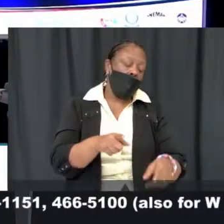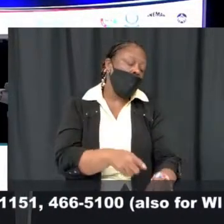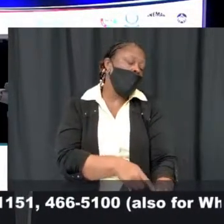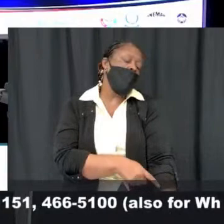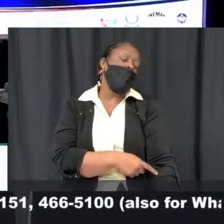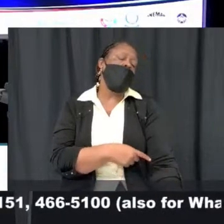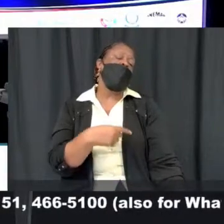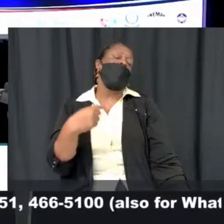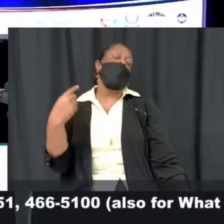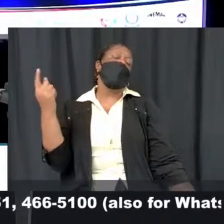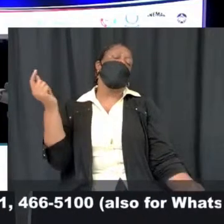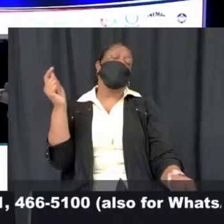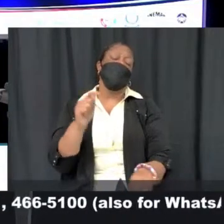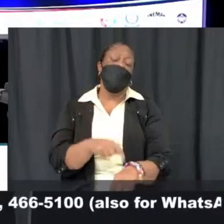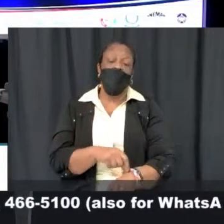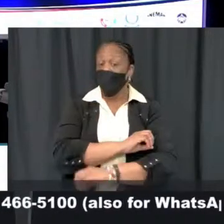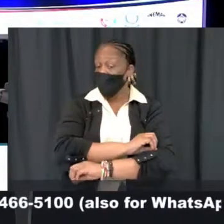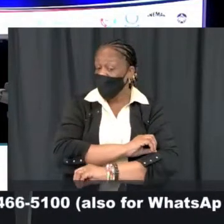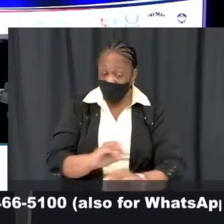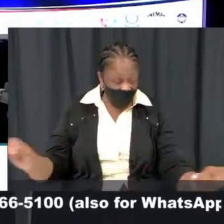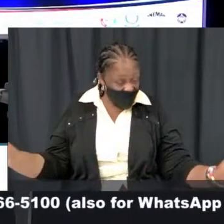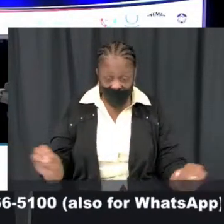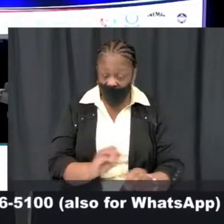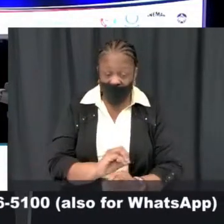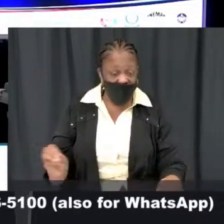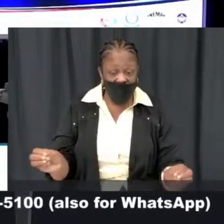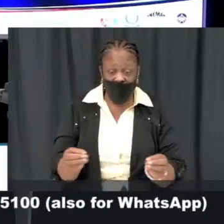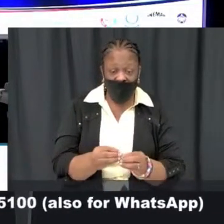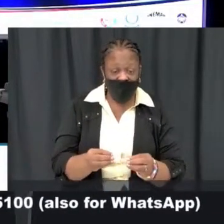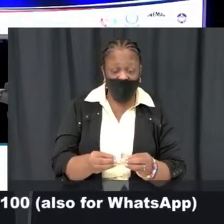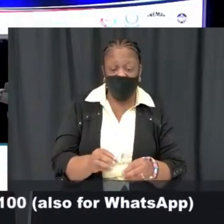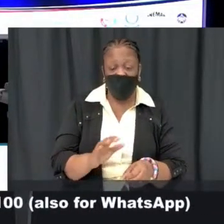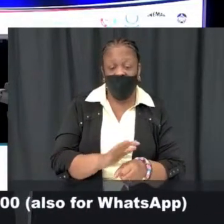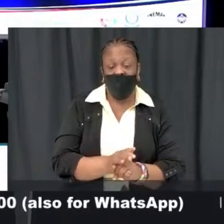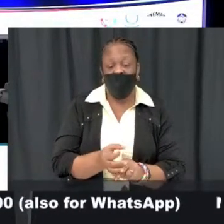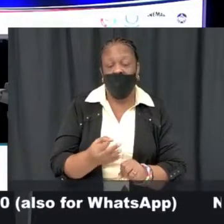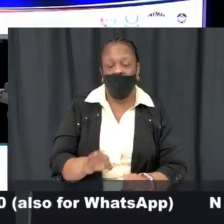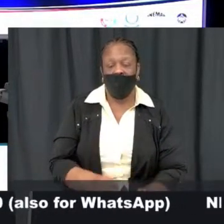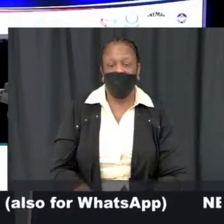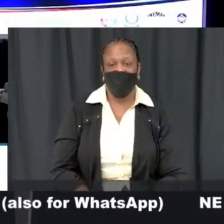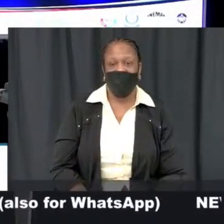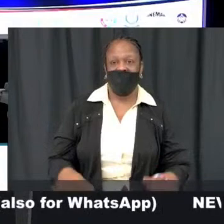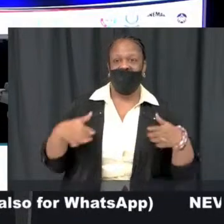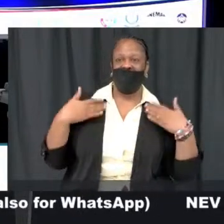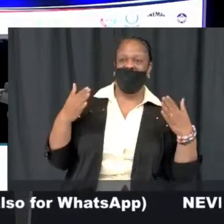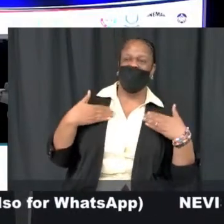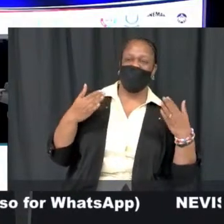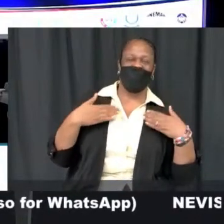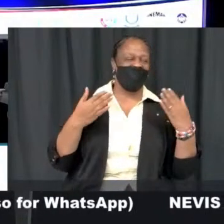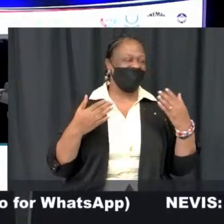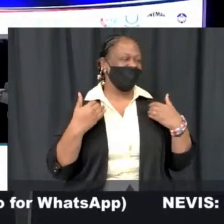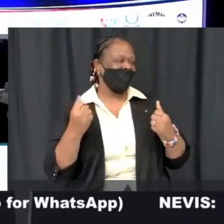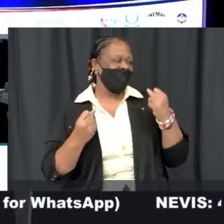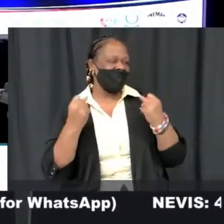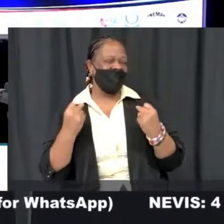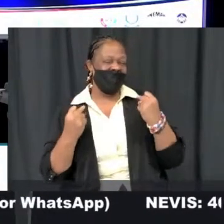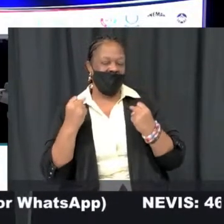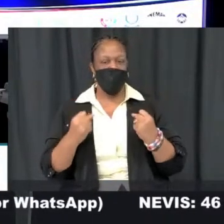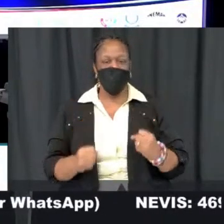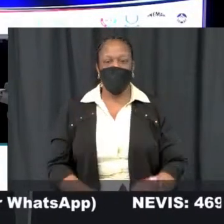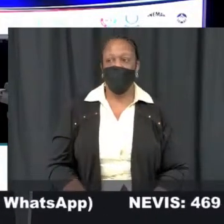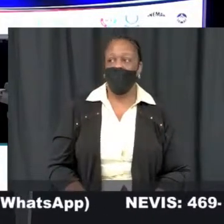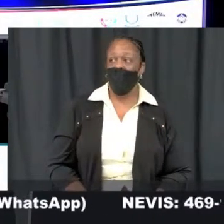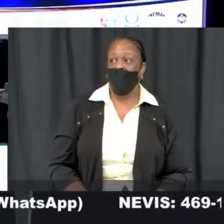cases. We were proud citizens. We were happy. St. Kitts was on top of the world. St. Kitts was